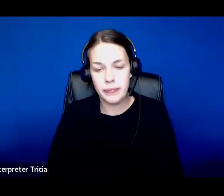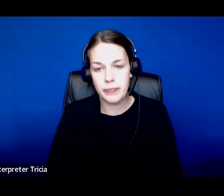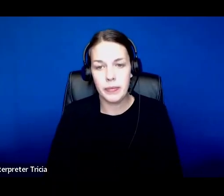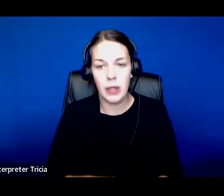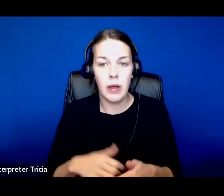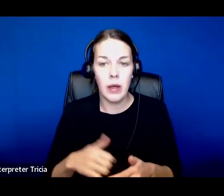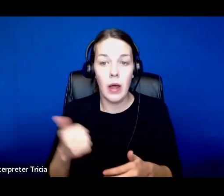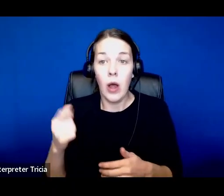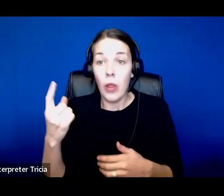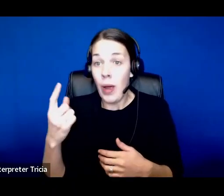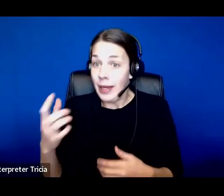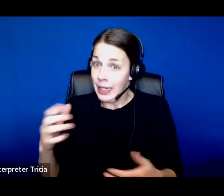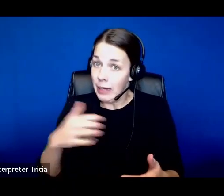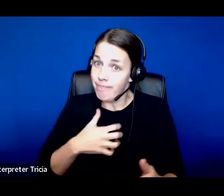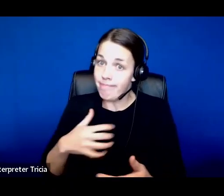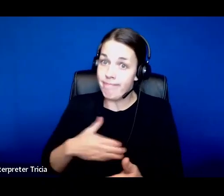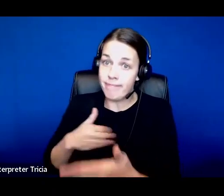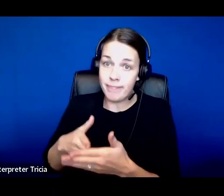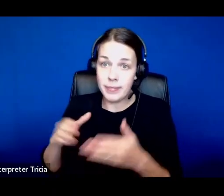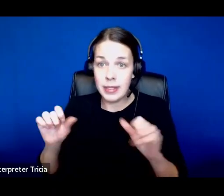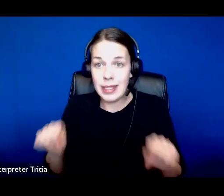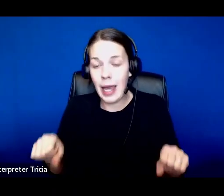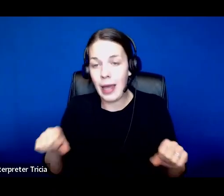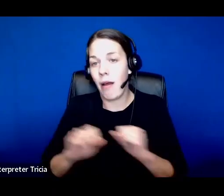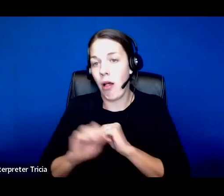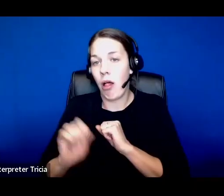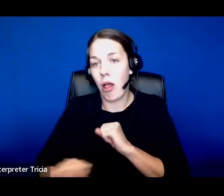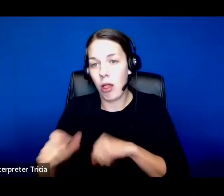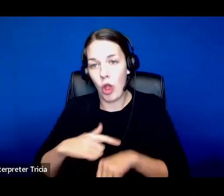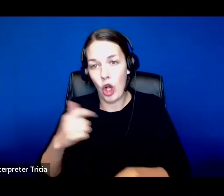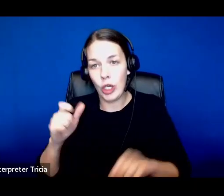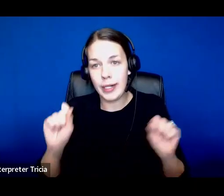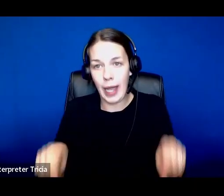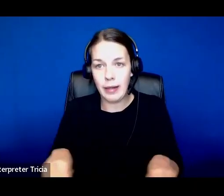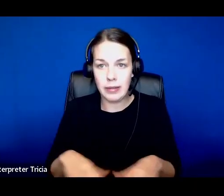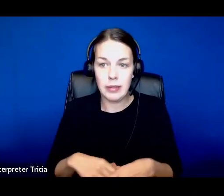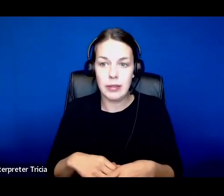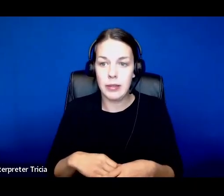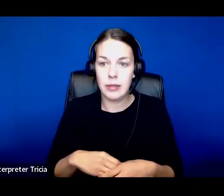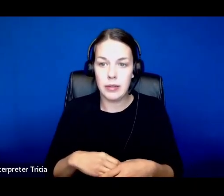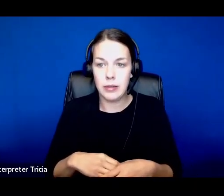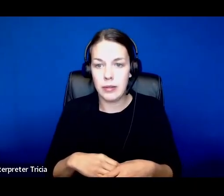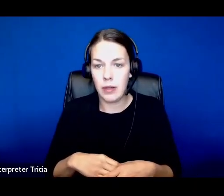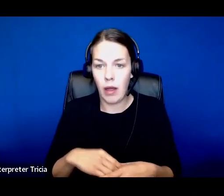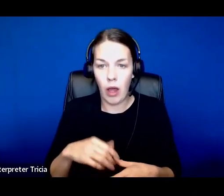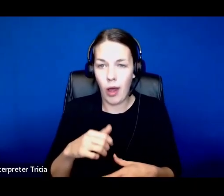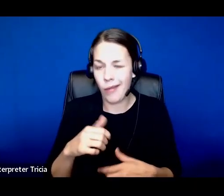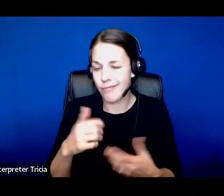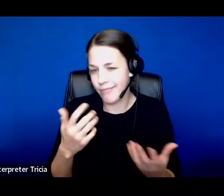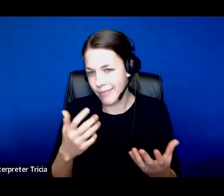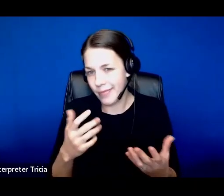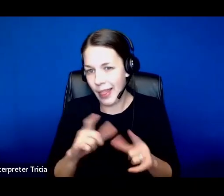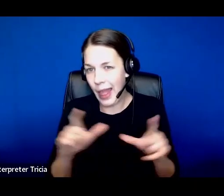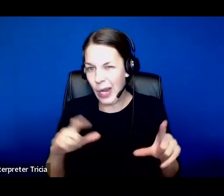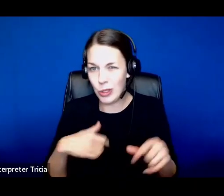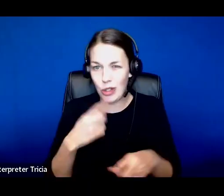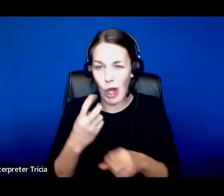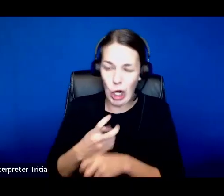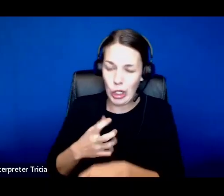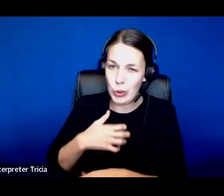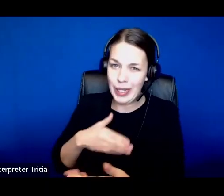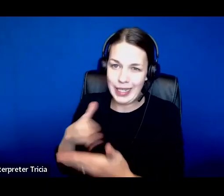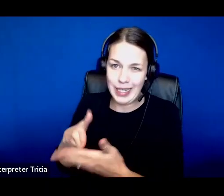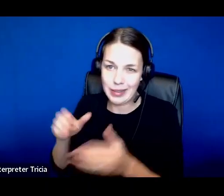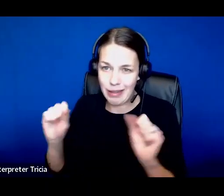Another one, it can be contested, and it can take longer if it's contested. But on the other hand, you can put language in there that makes it very hard to contest.